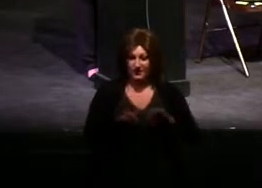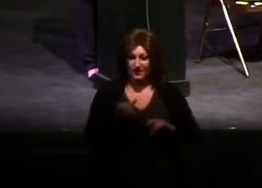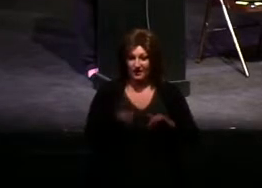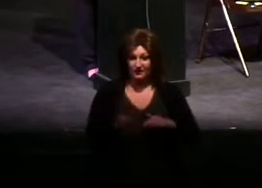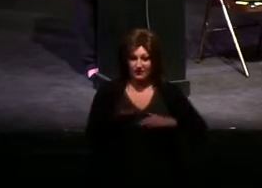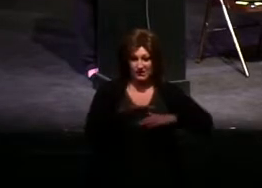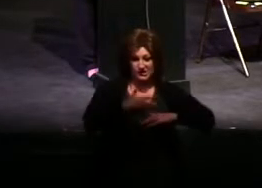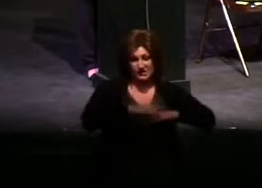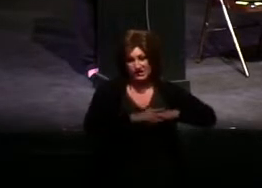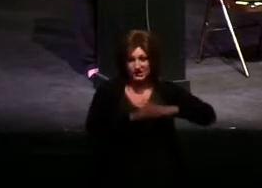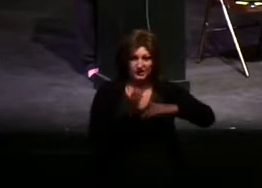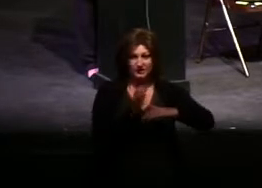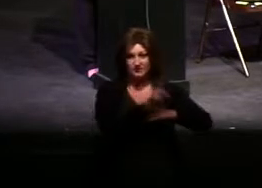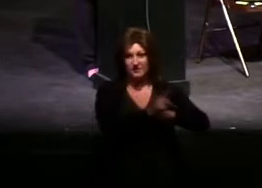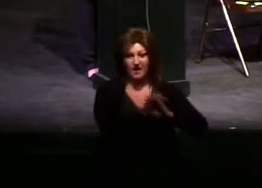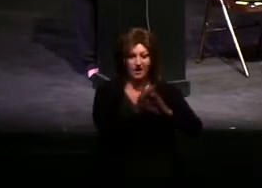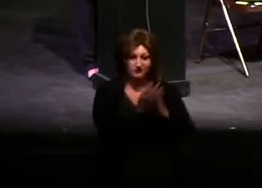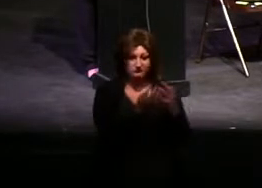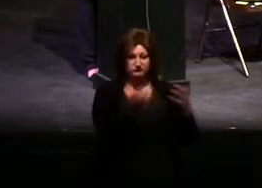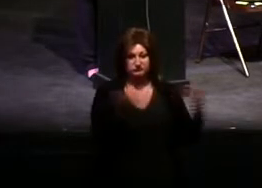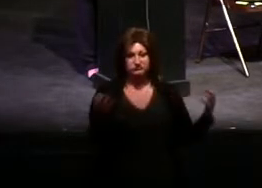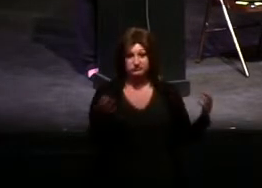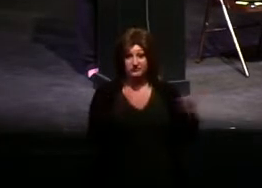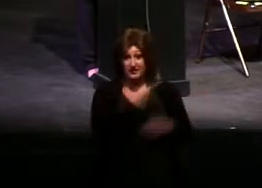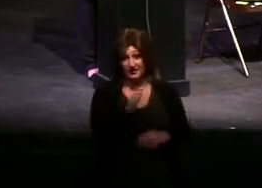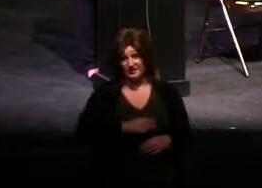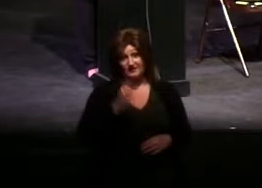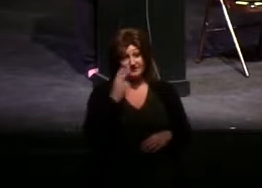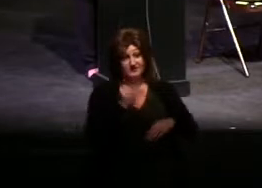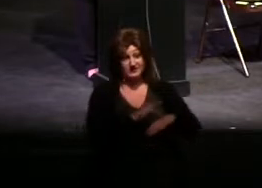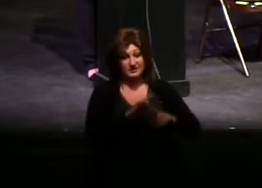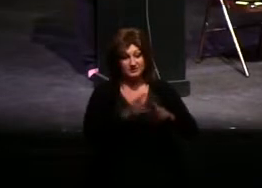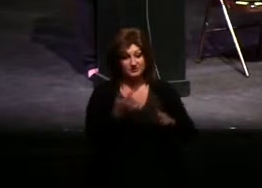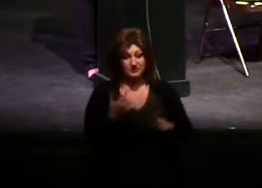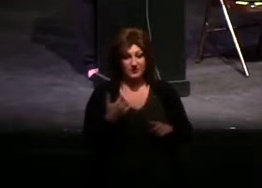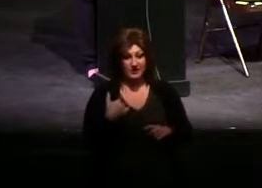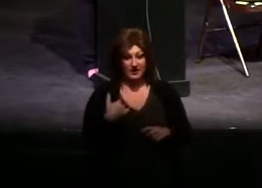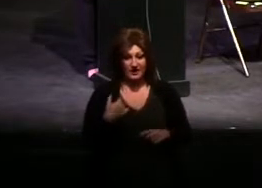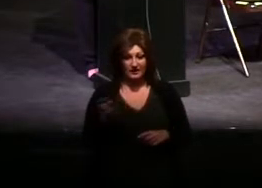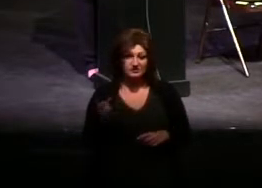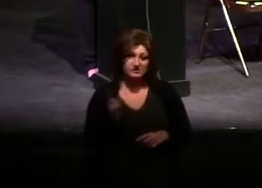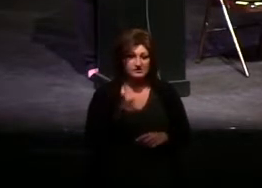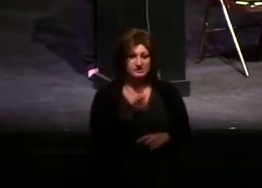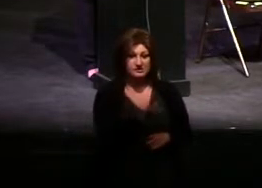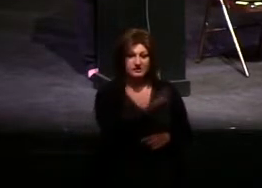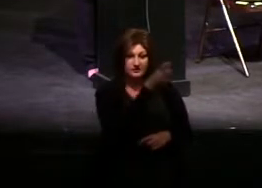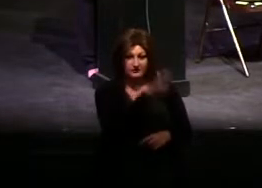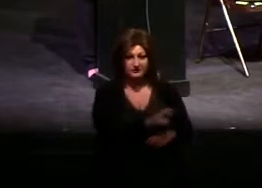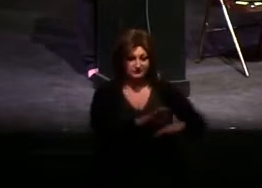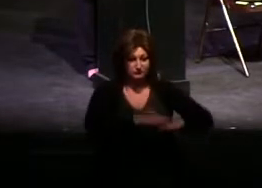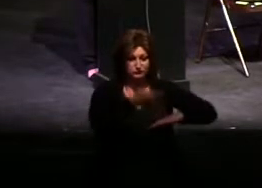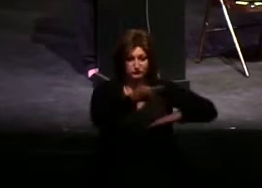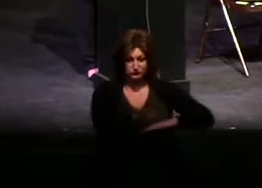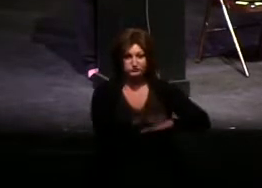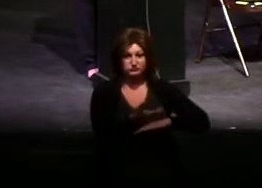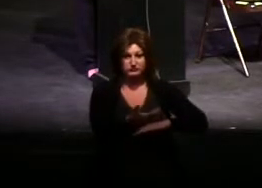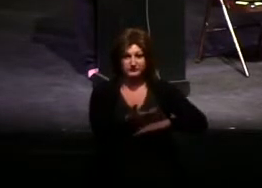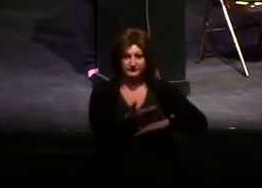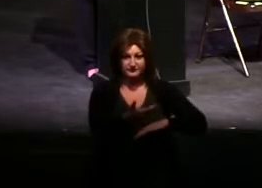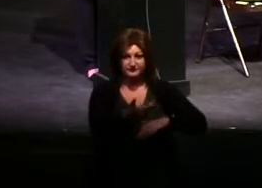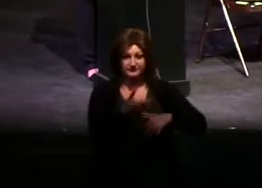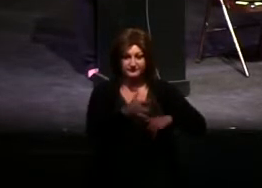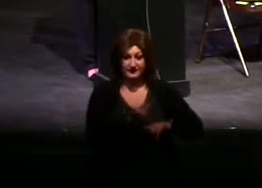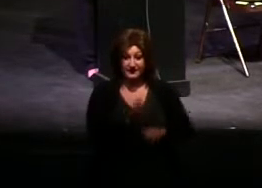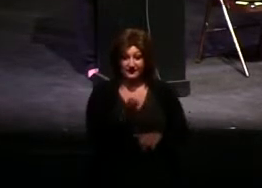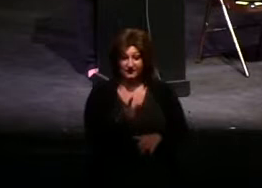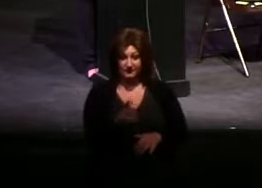and battered at the back of the bandstand. I've never seen anyone touch it, but I slide out of the booth and run to the bandstand and lift the lid of the piano. Even